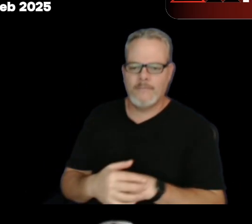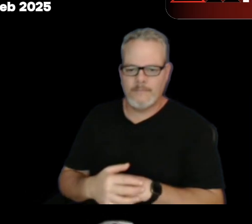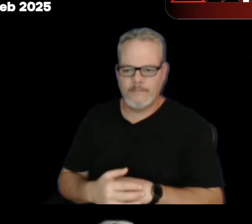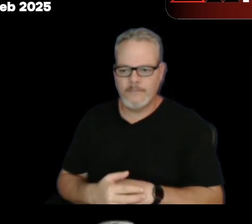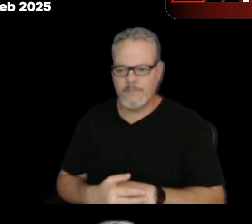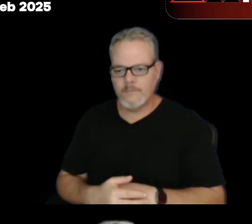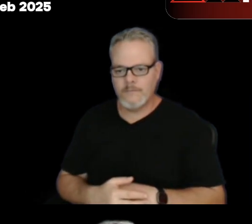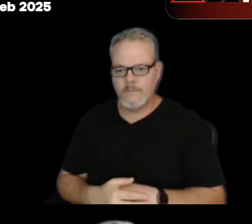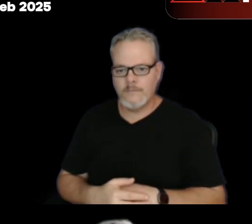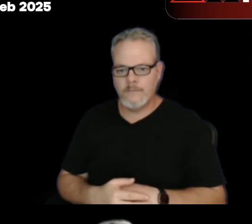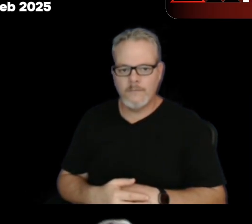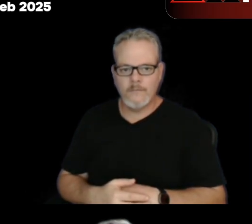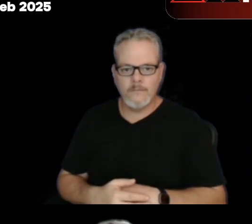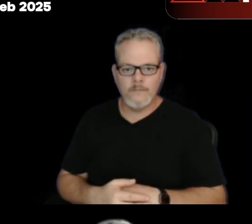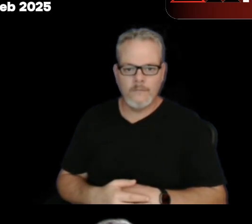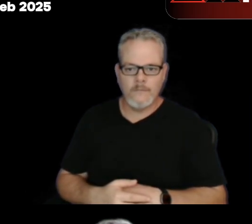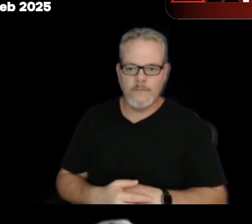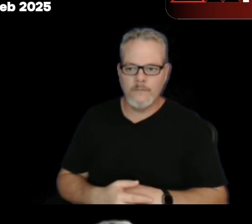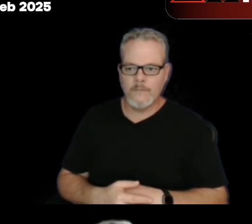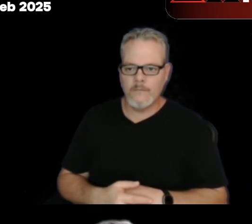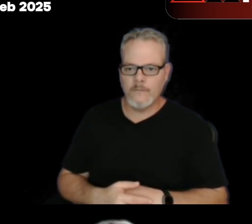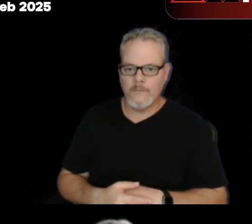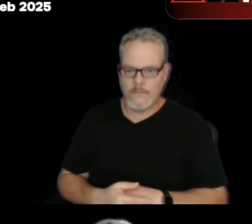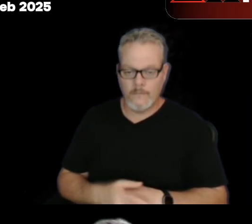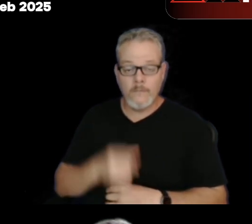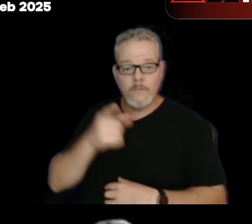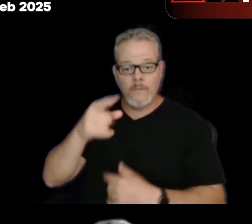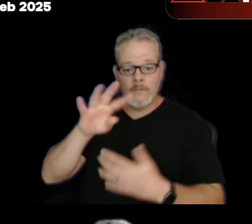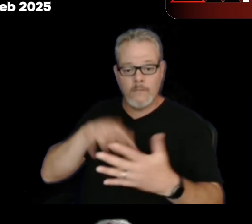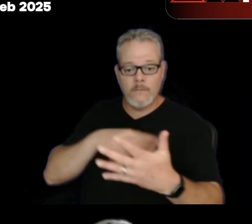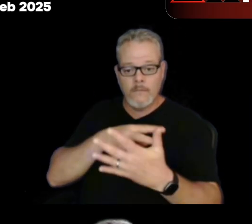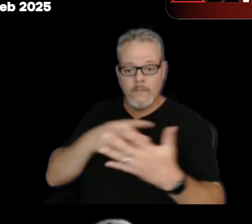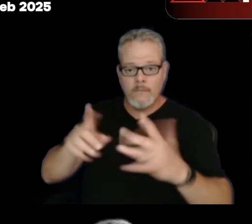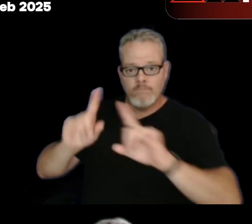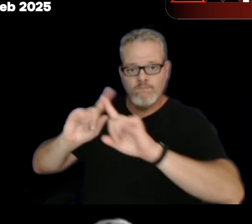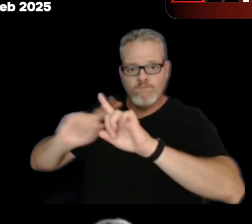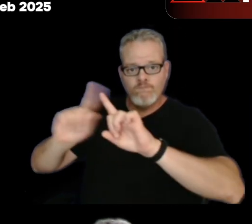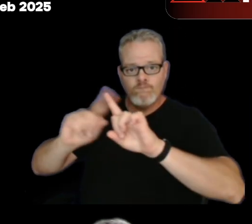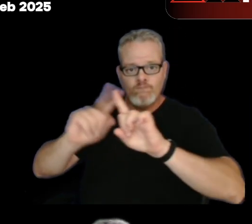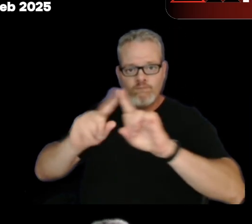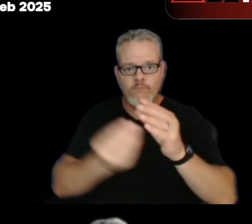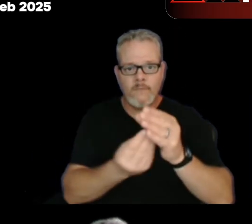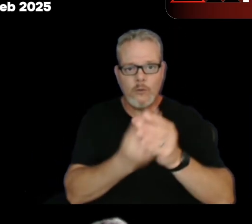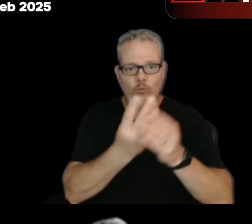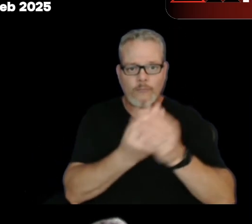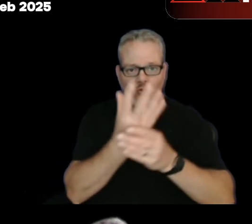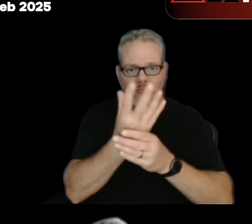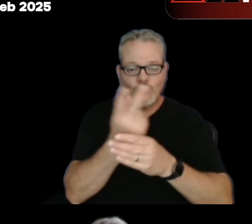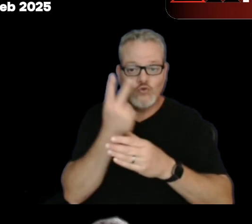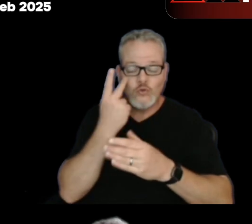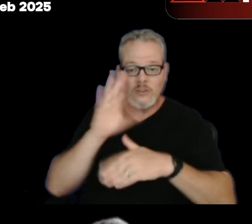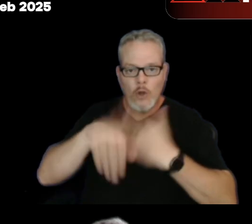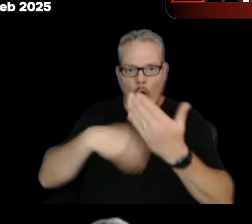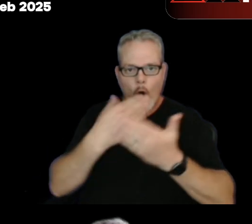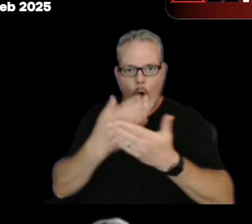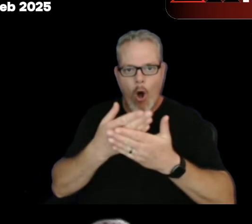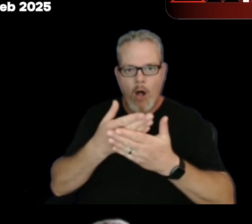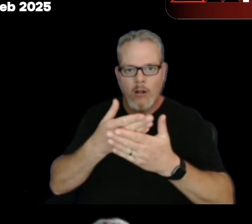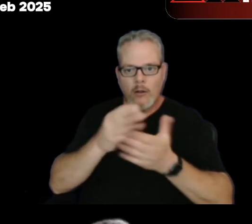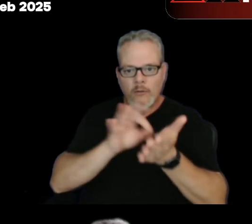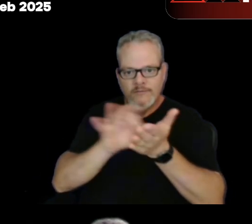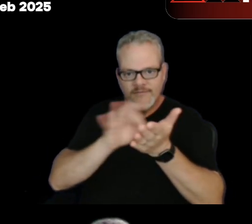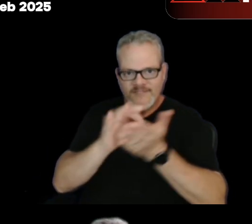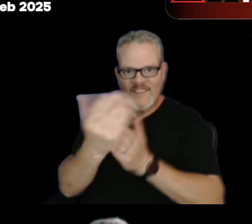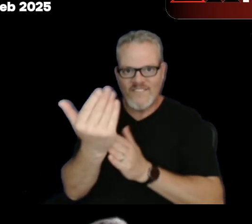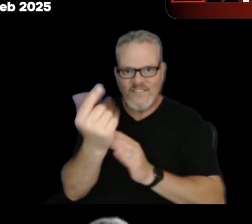along those lines, we can look at the chart of episodes here, and we can actually divide them. All the ones that are 15 hours or under have been